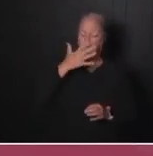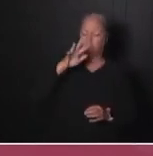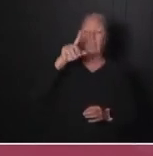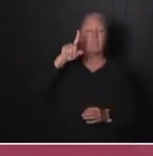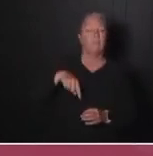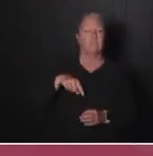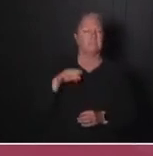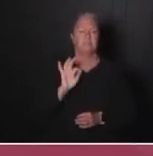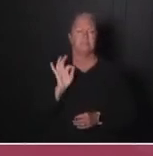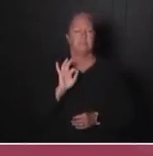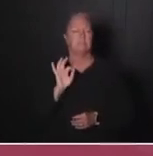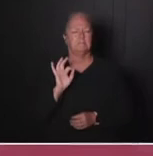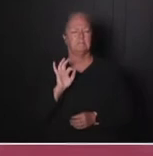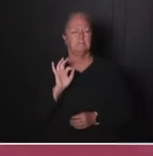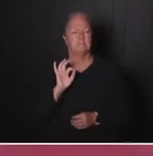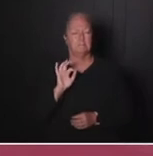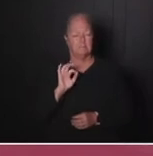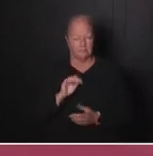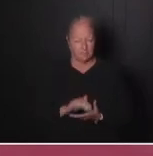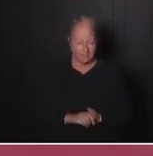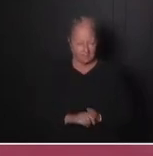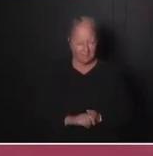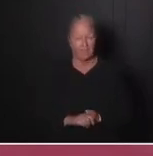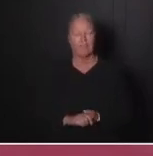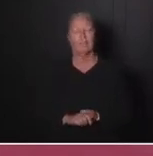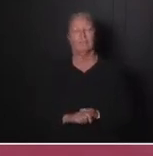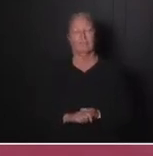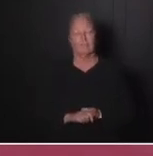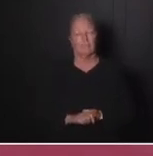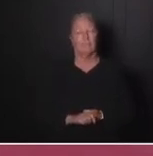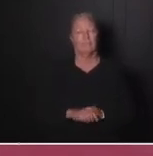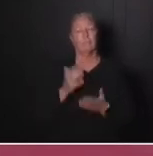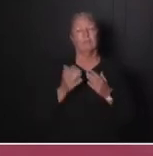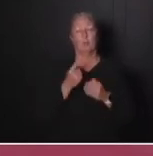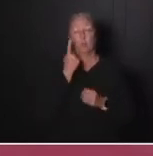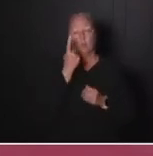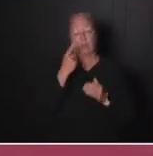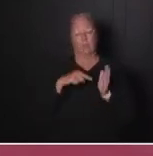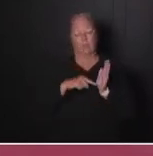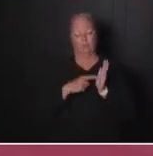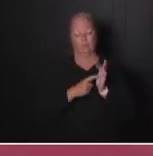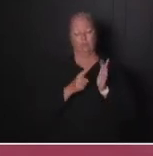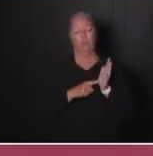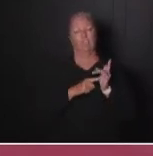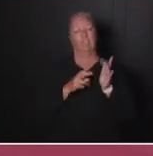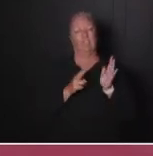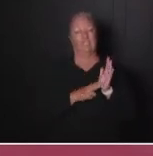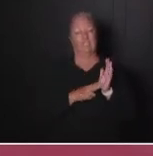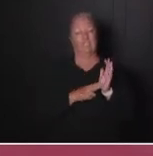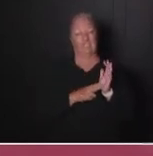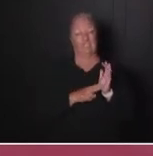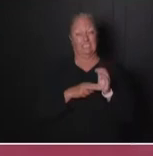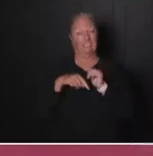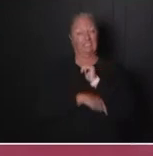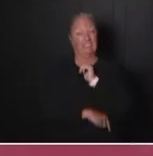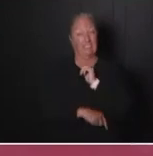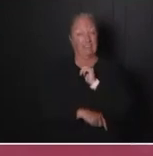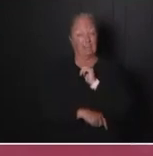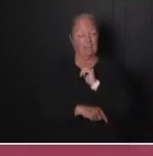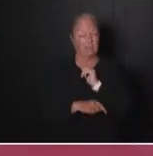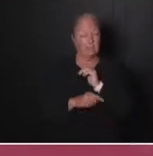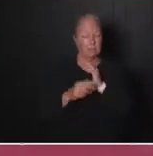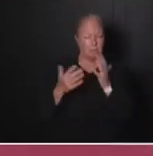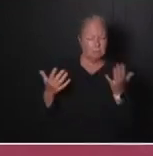450,000. They have given Australia $1 trillion in debt, but little to show for